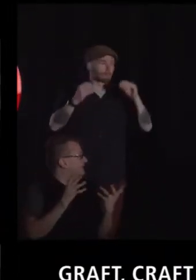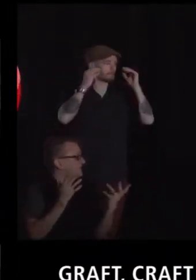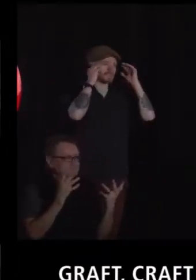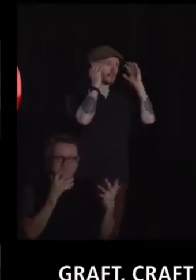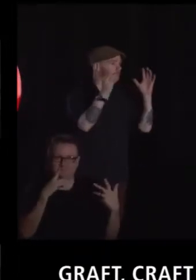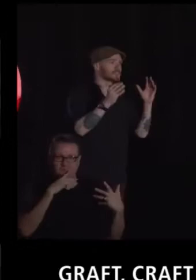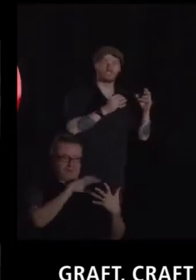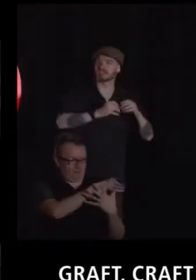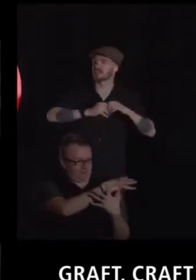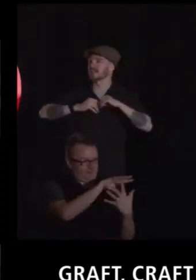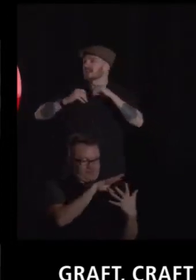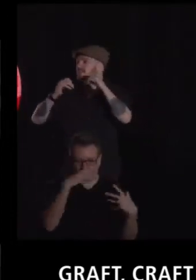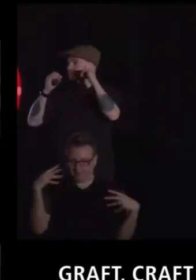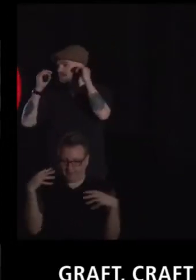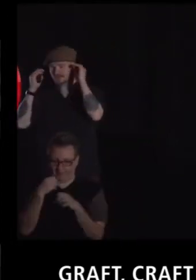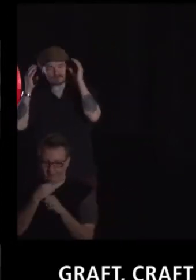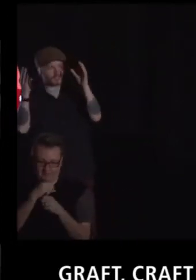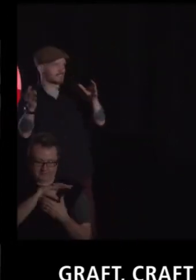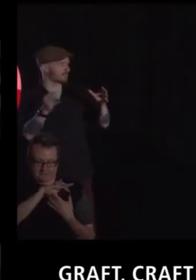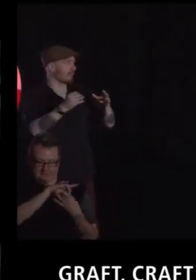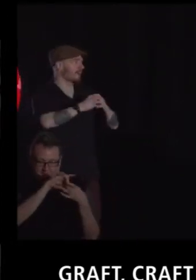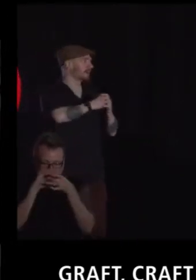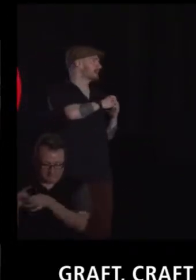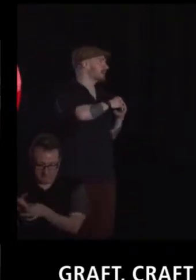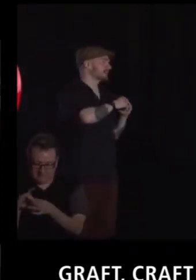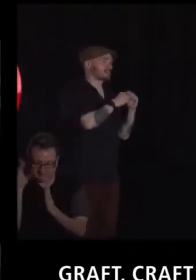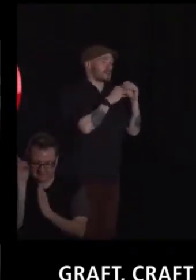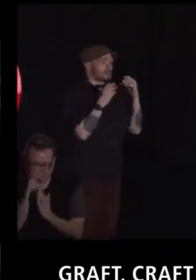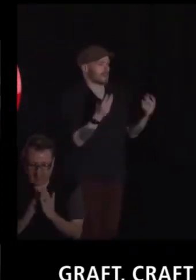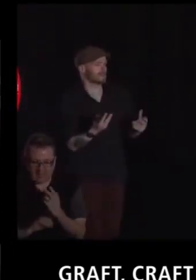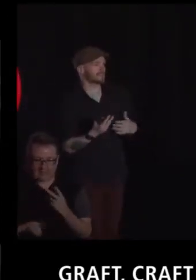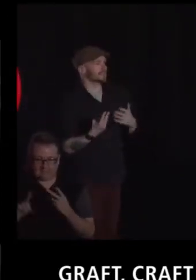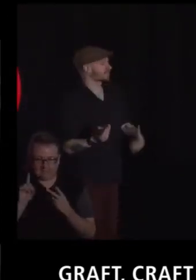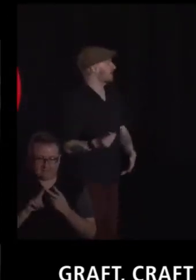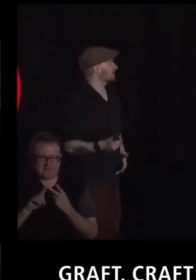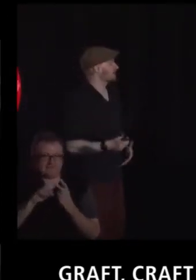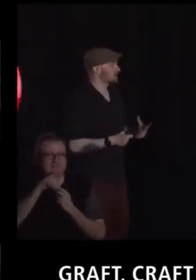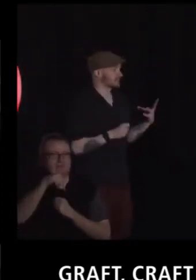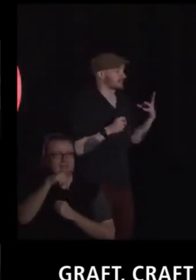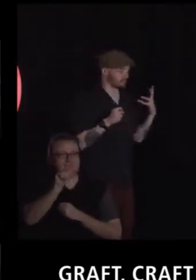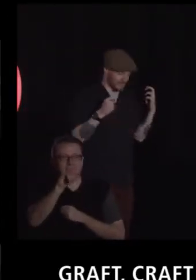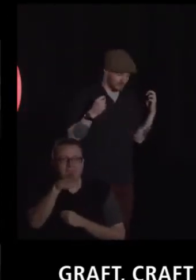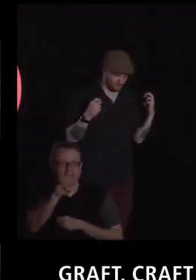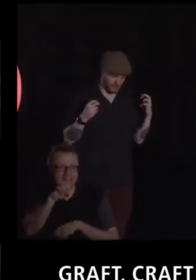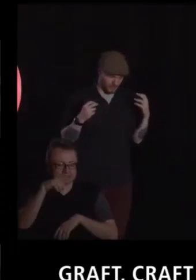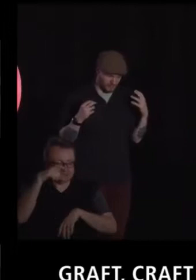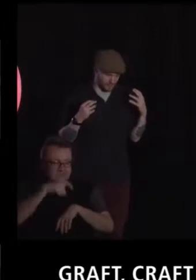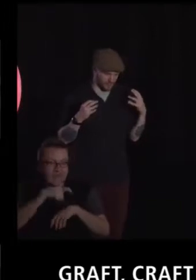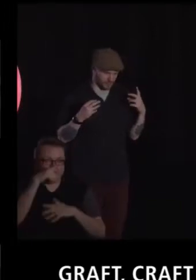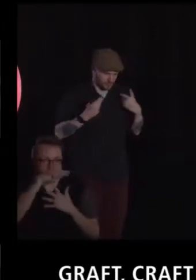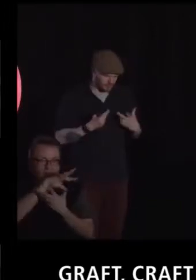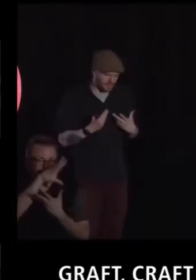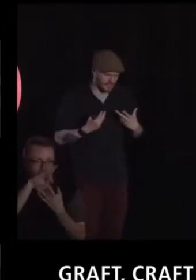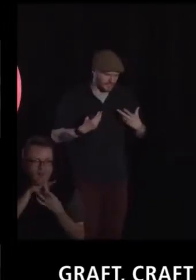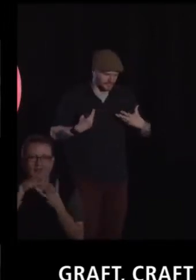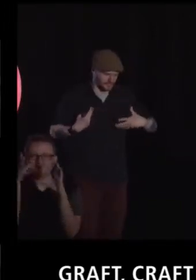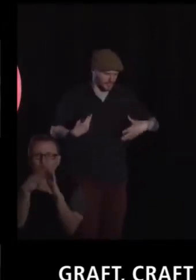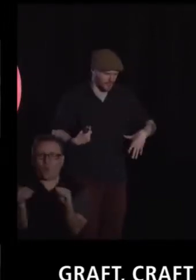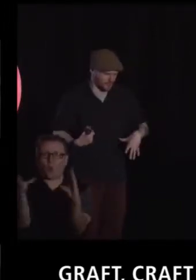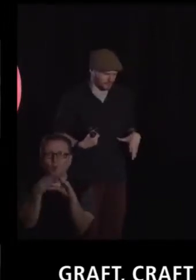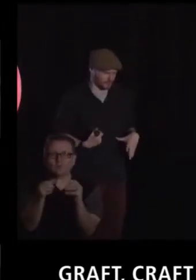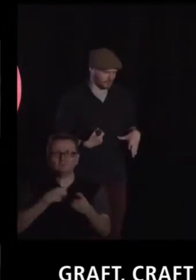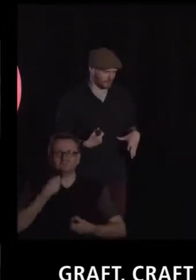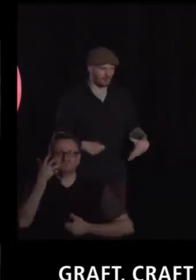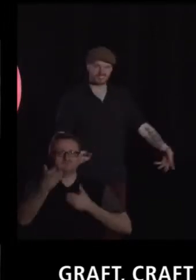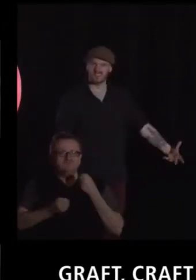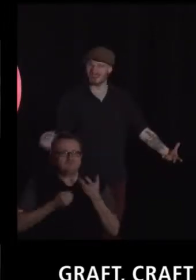parts. You know, it's composition, it's design, it's pacing, it's timing, and it's a really great way to learn storytelling